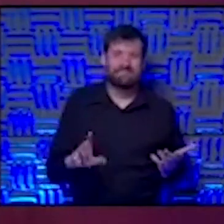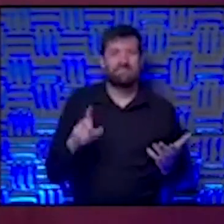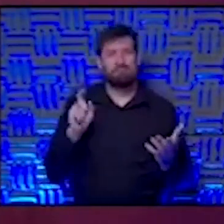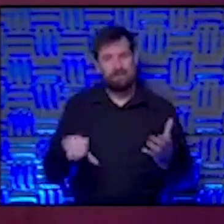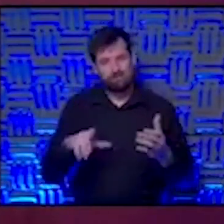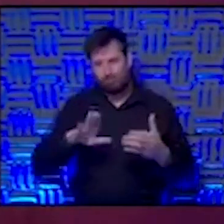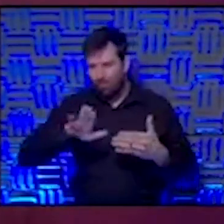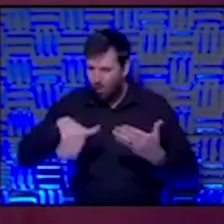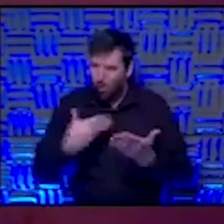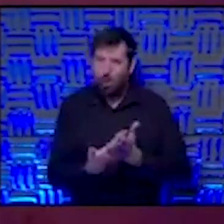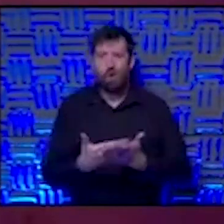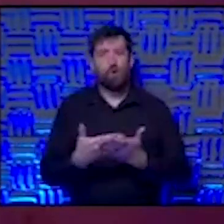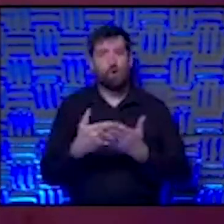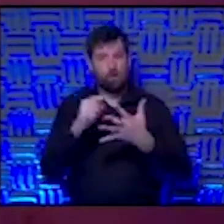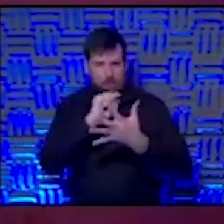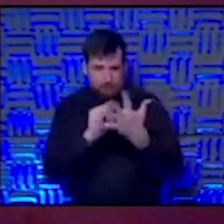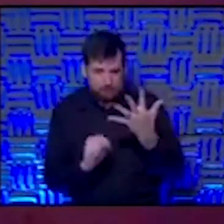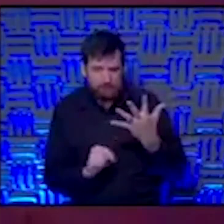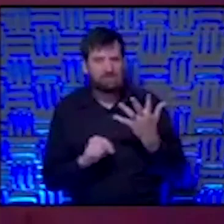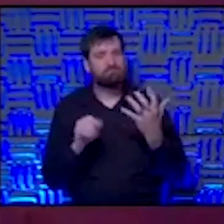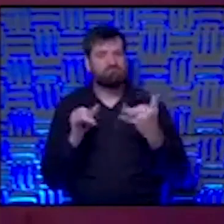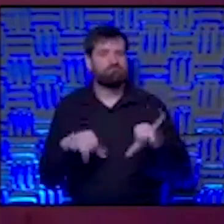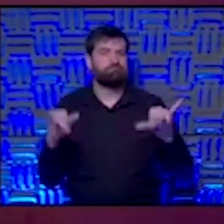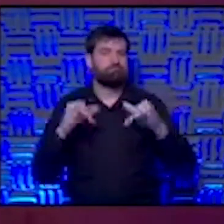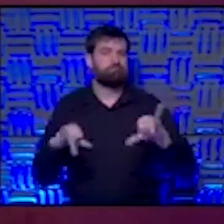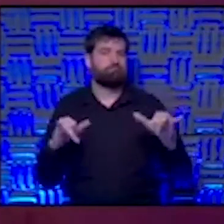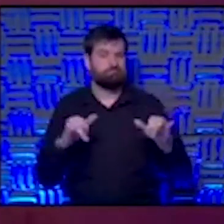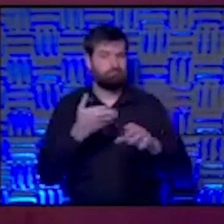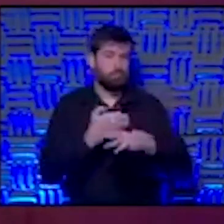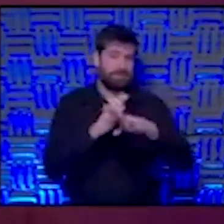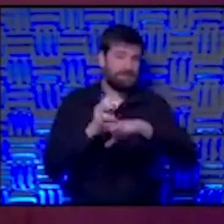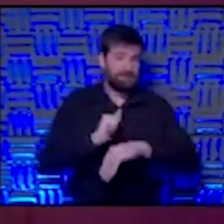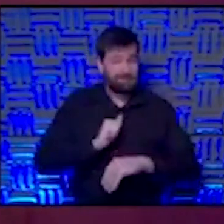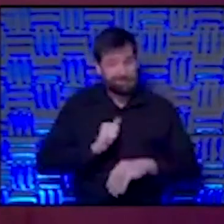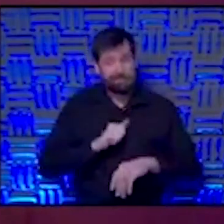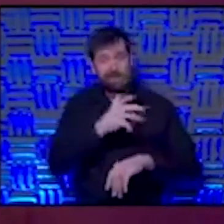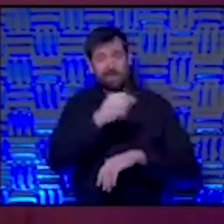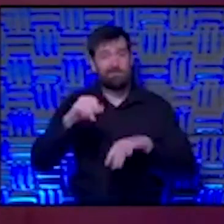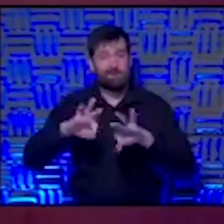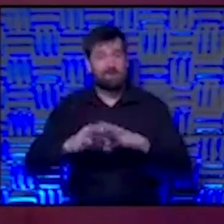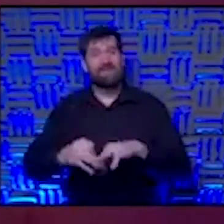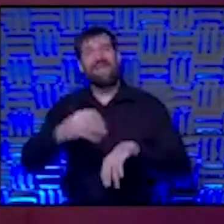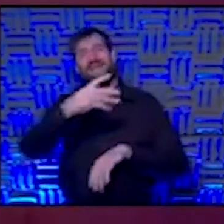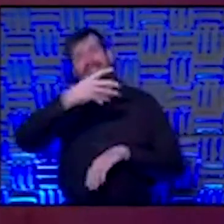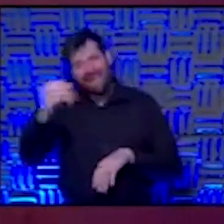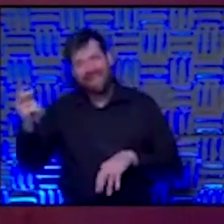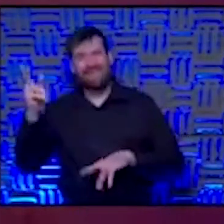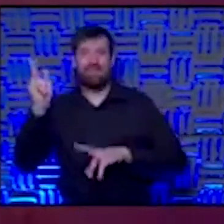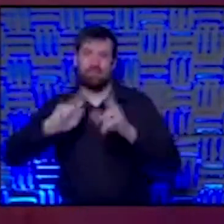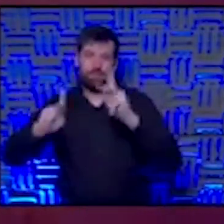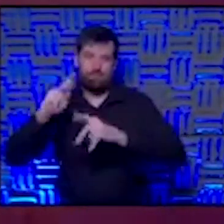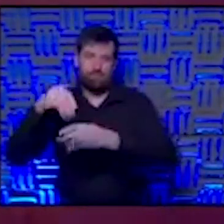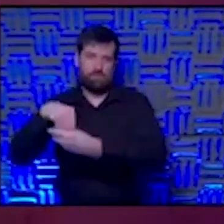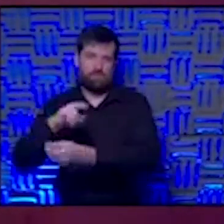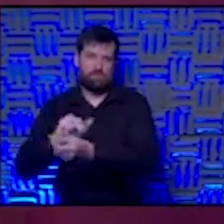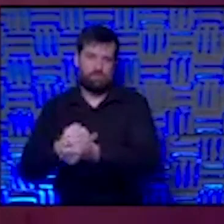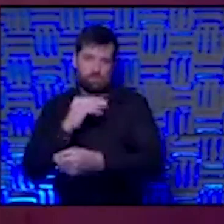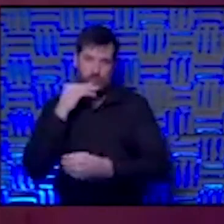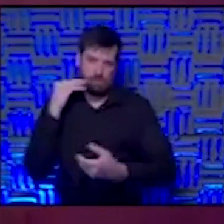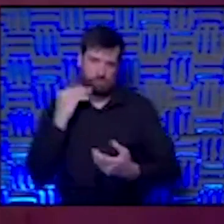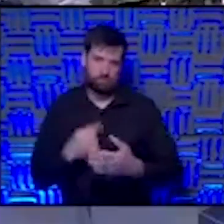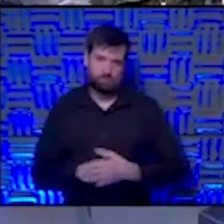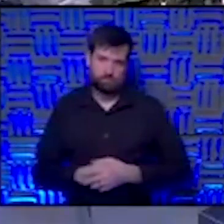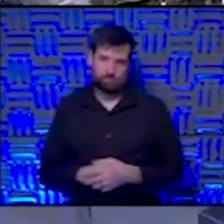those things at home. We need to make sure that we are protecting ourselves and our families and the people that we care for in the nursing